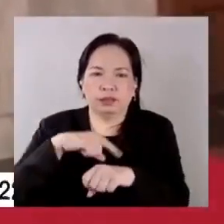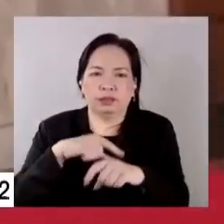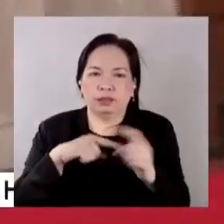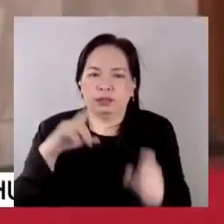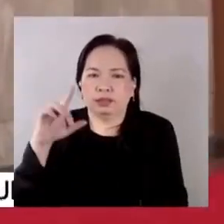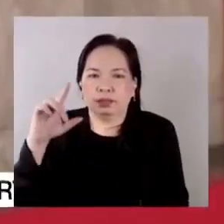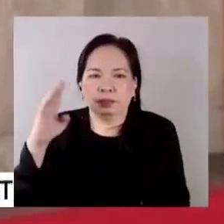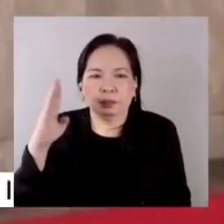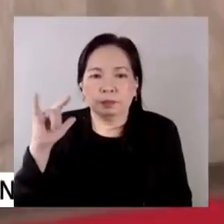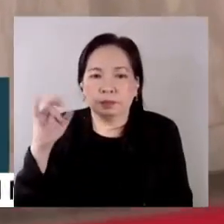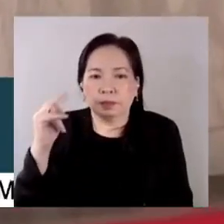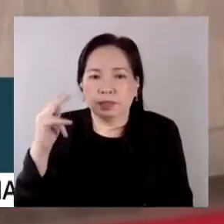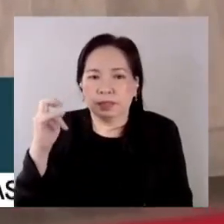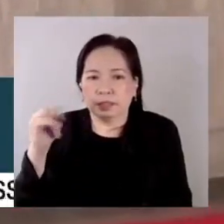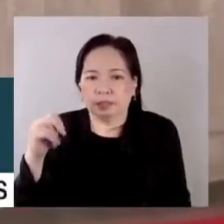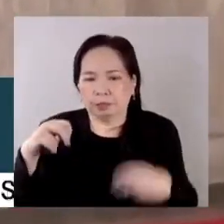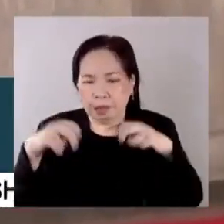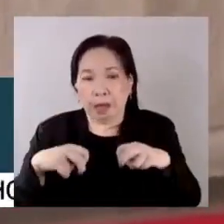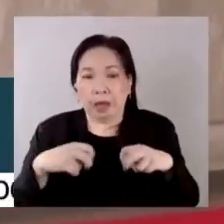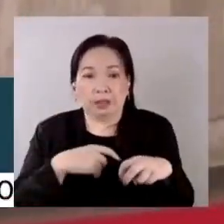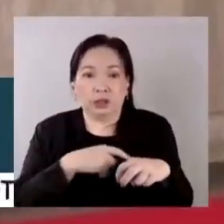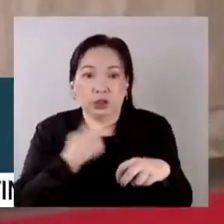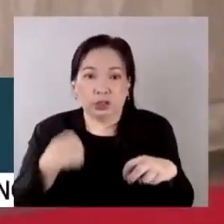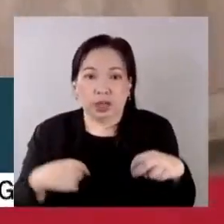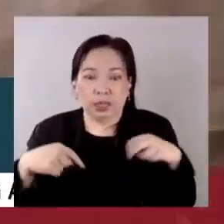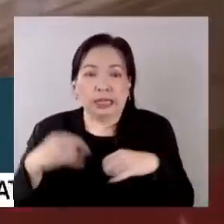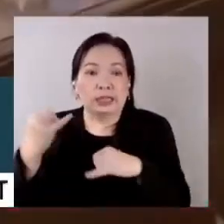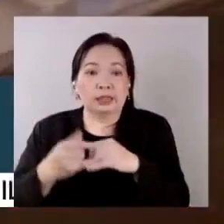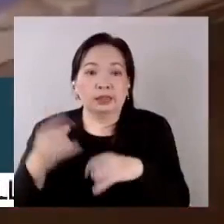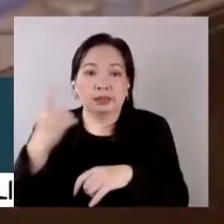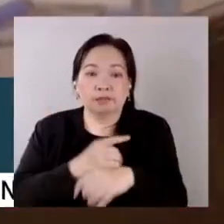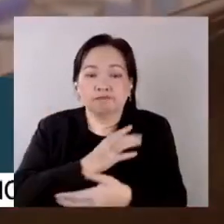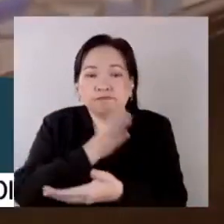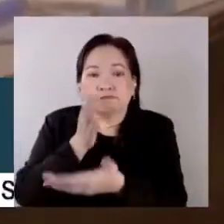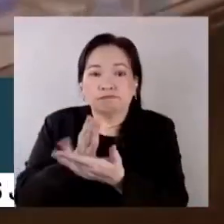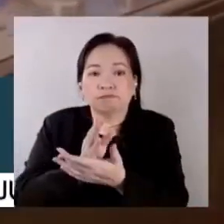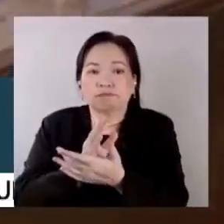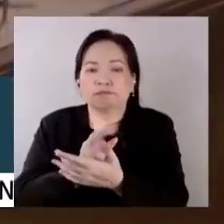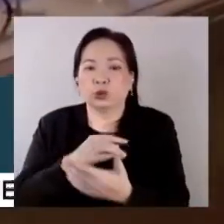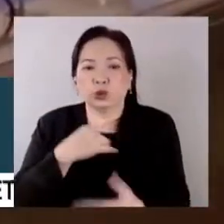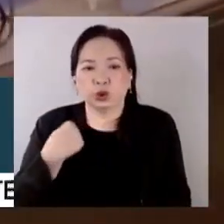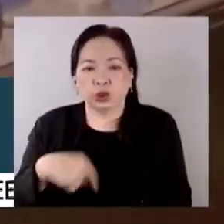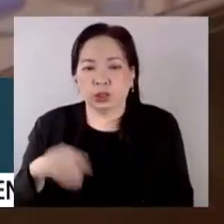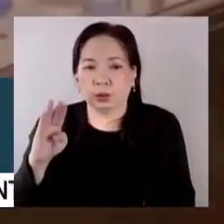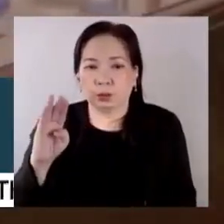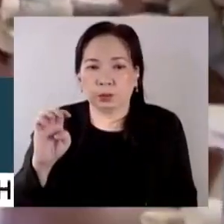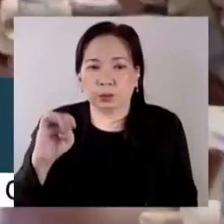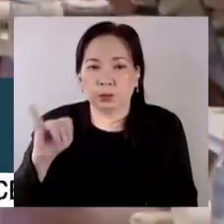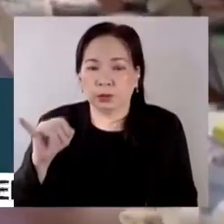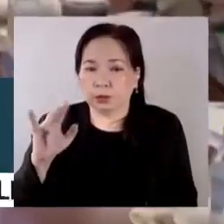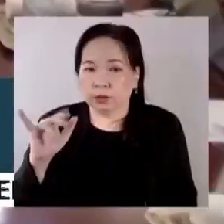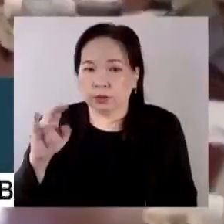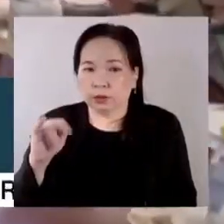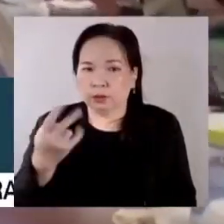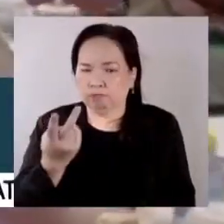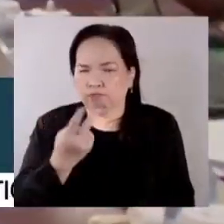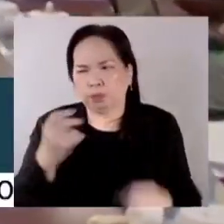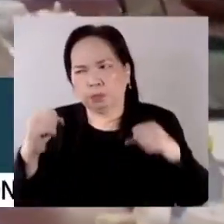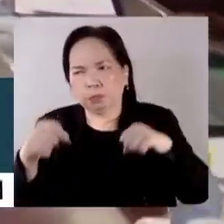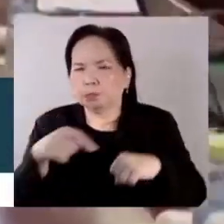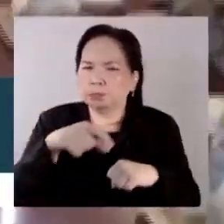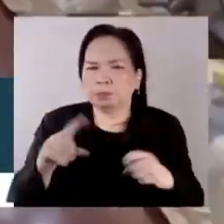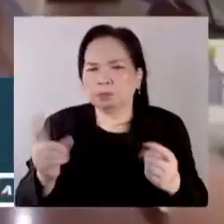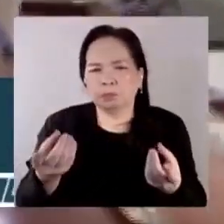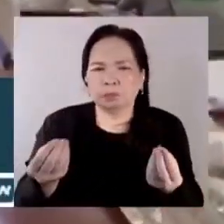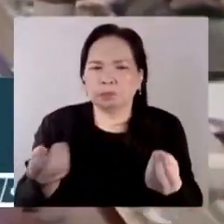with Wang Yi on the final day of a high-stakes visit to Beijing aimed at stabilizing relations between the two superpowers. Reports